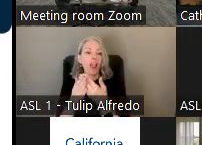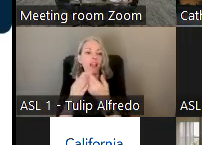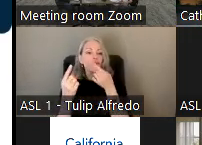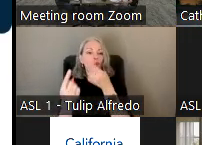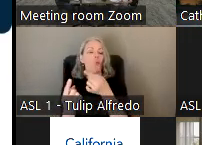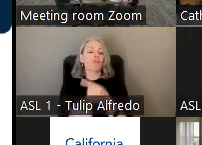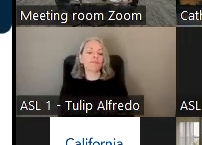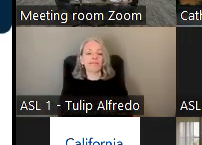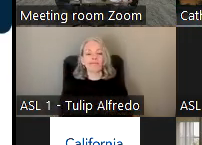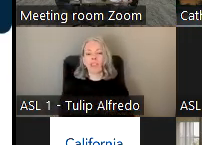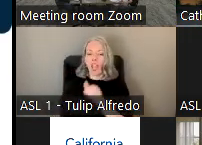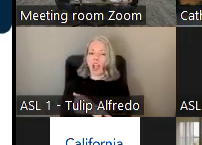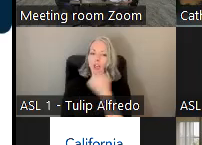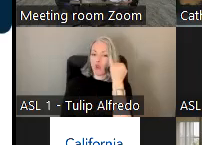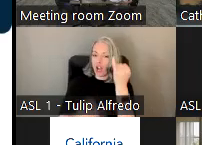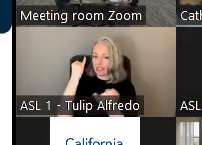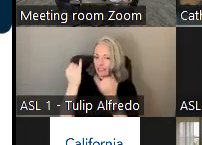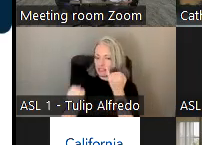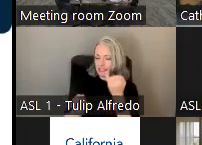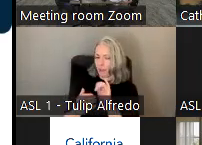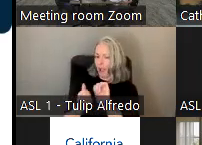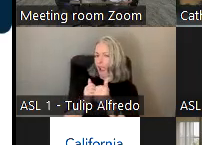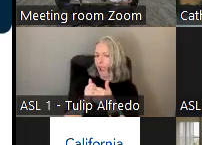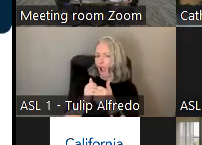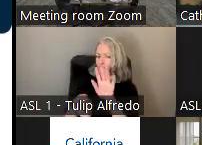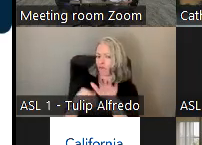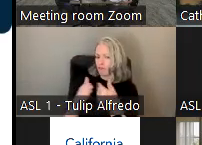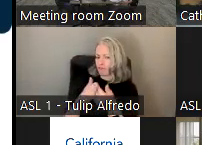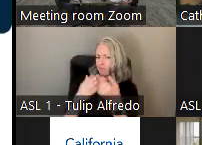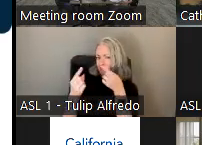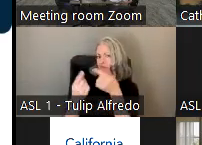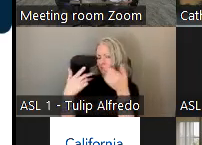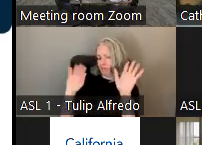Other ideas for the other ones about how we're going to get there?